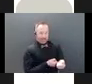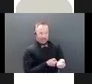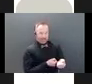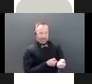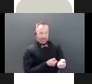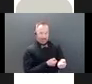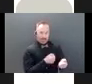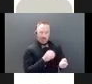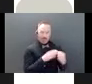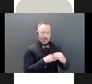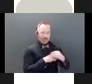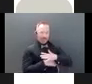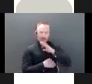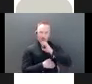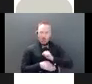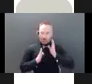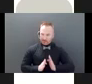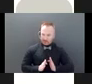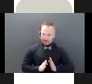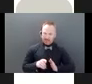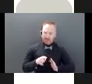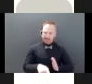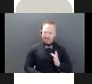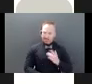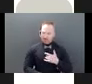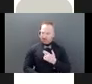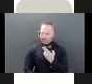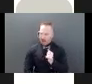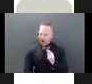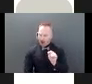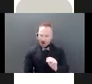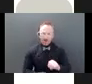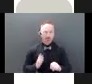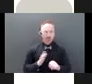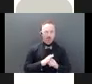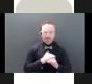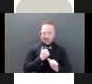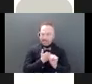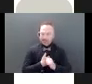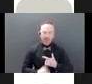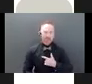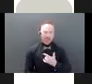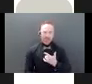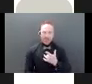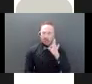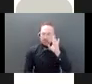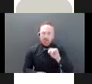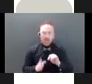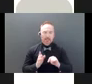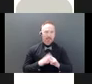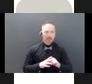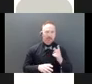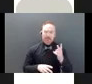to an older person. And the key words within that definition that we really pay attention to is that relationship